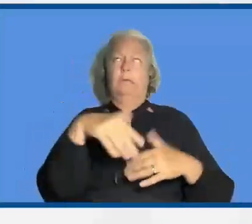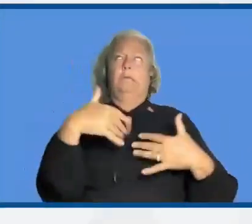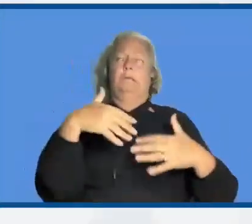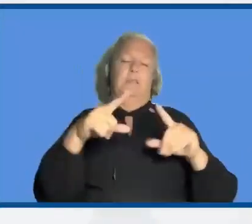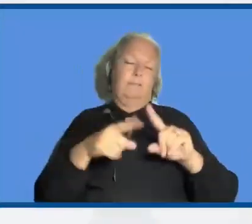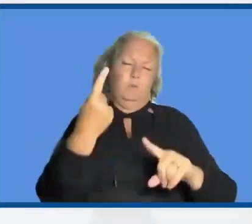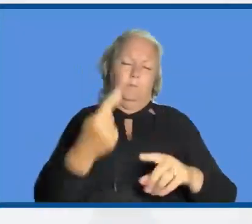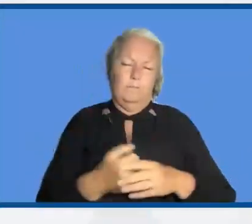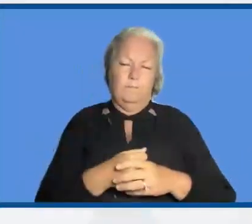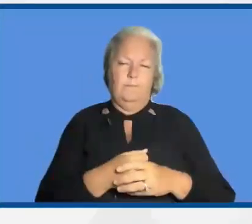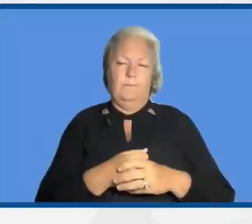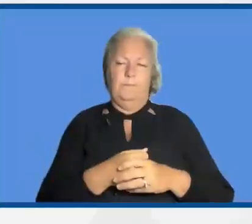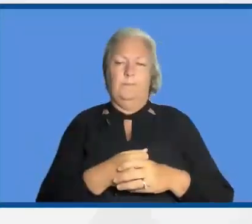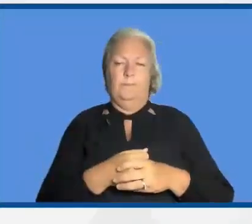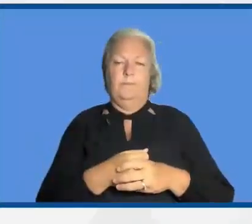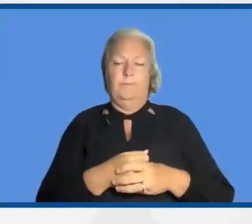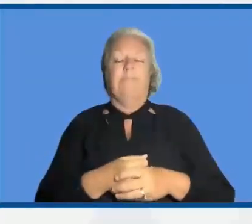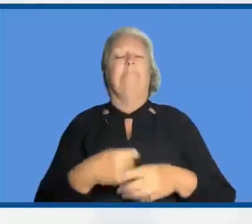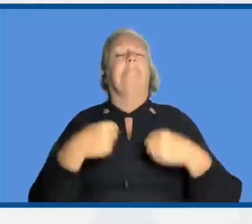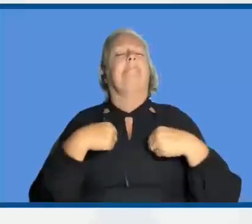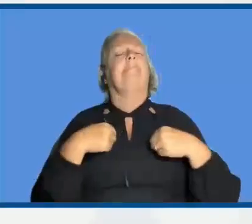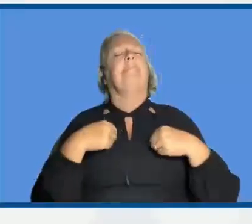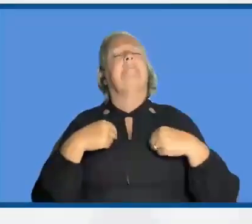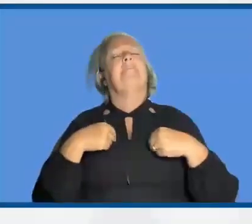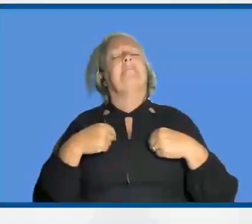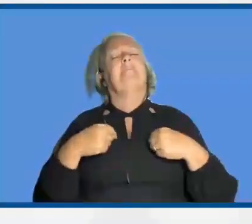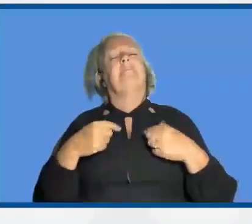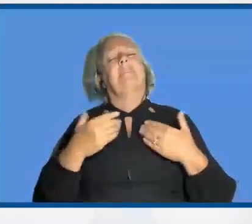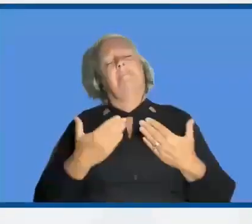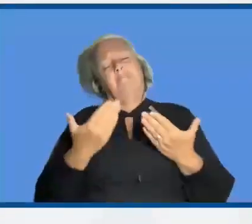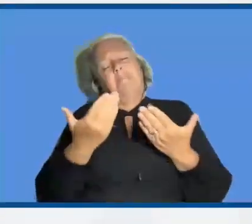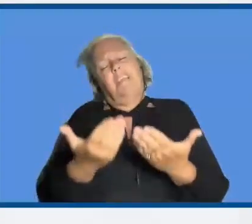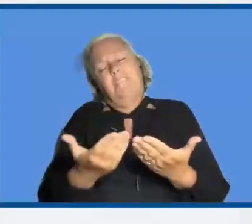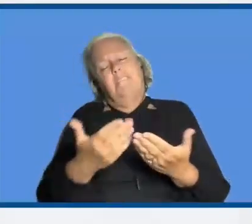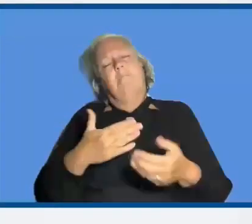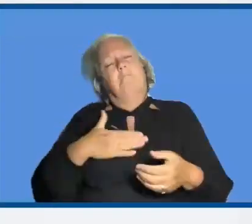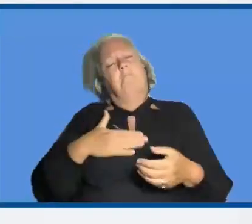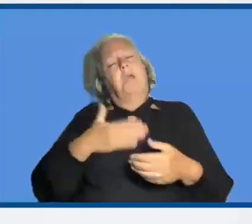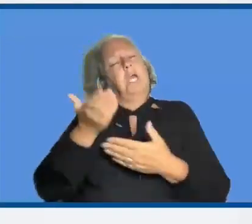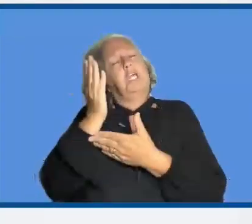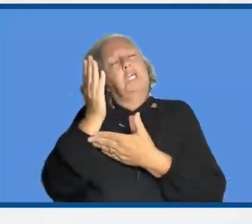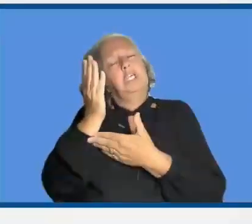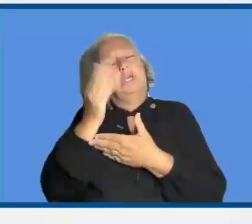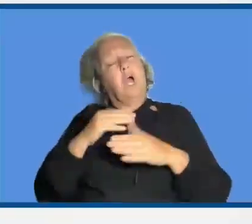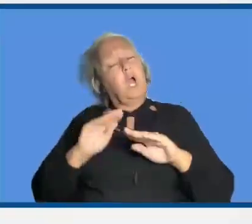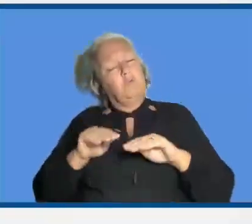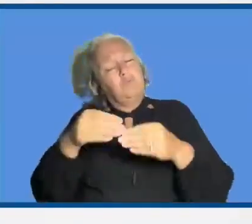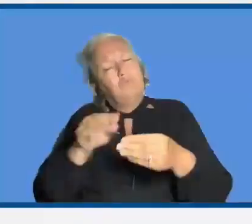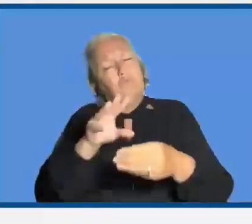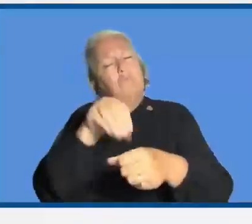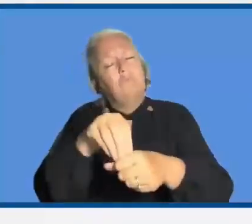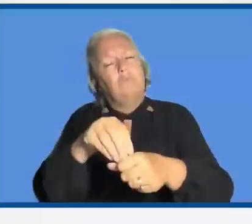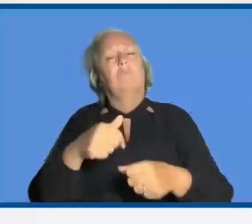I bring an outlook with a contribution, and I'd like to share with you a small